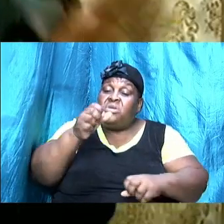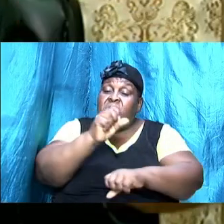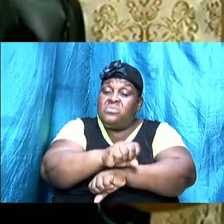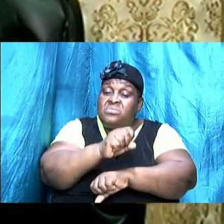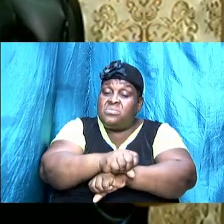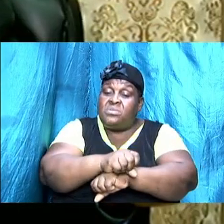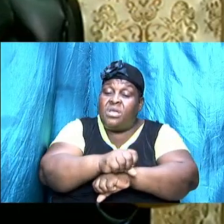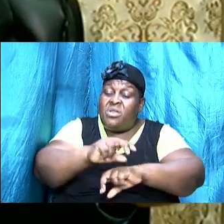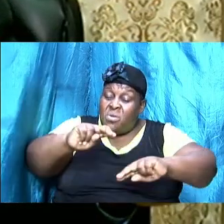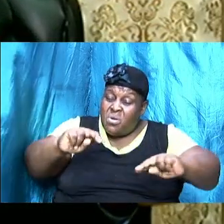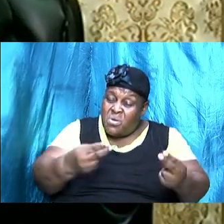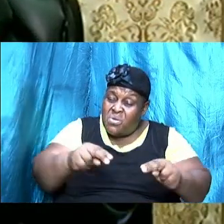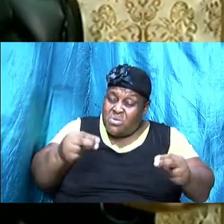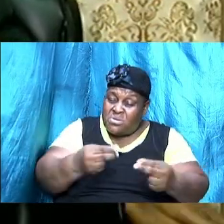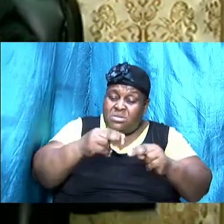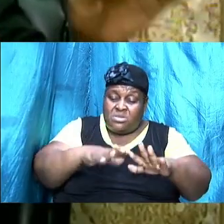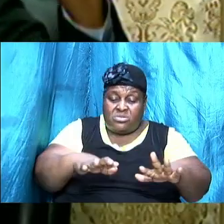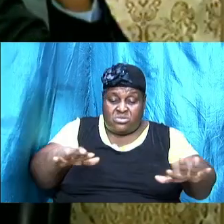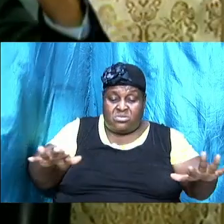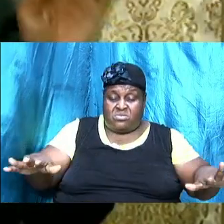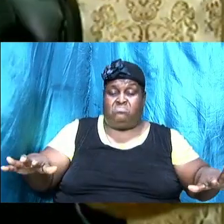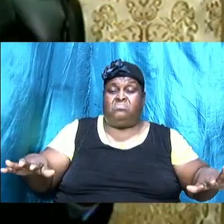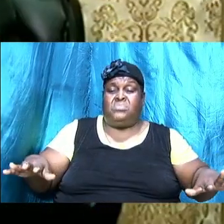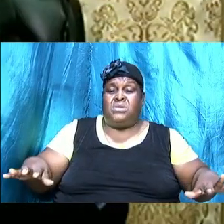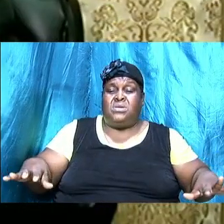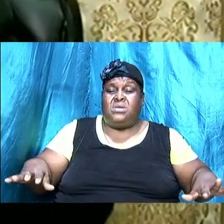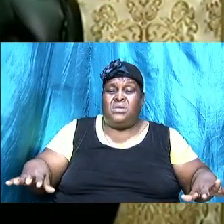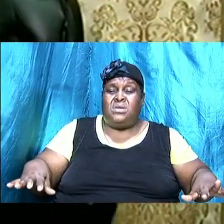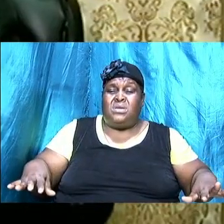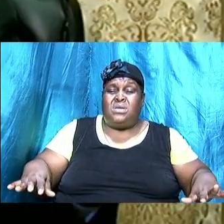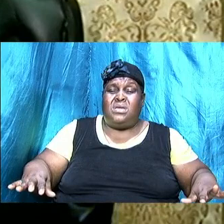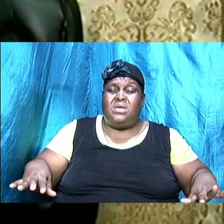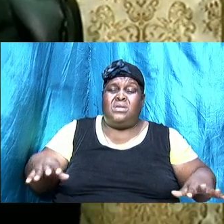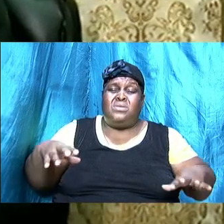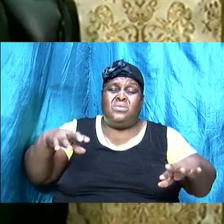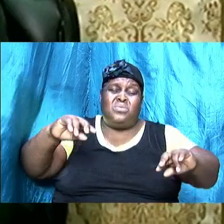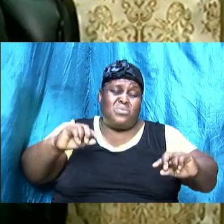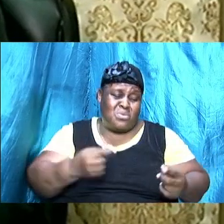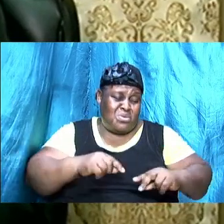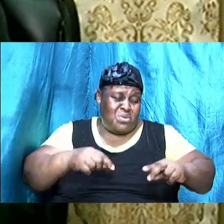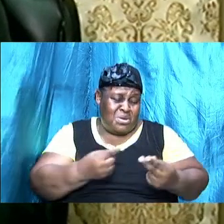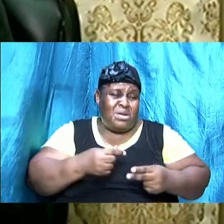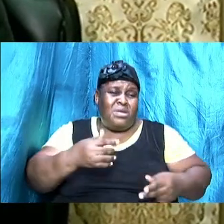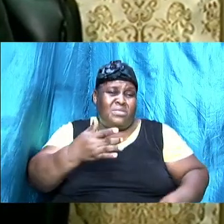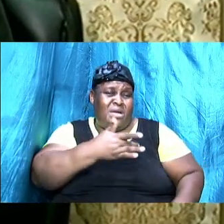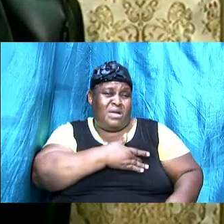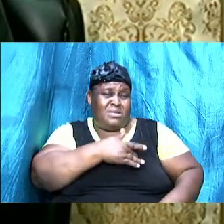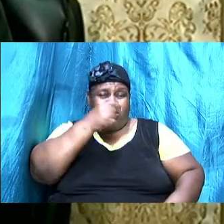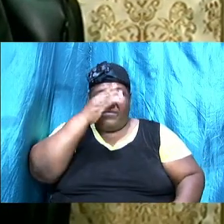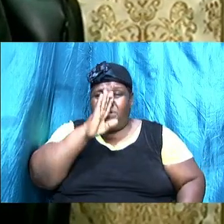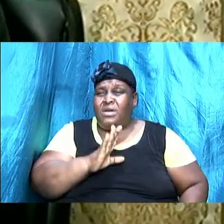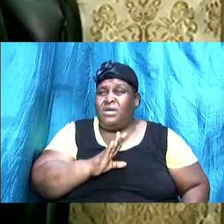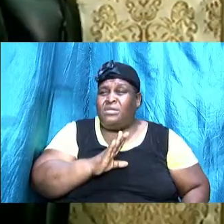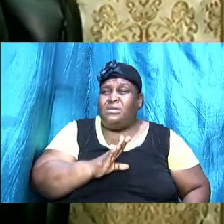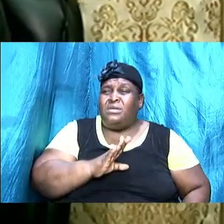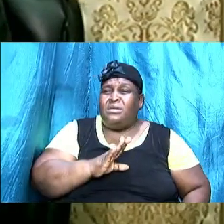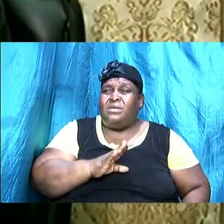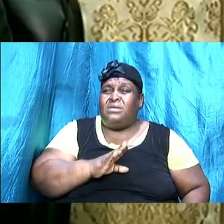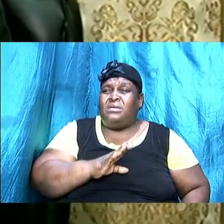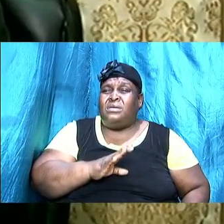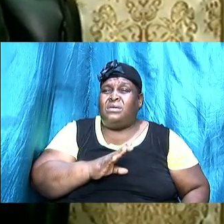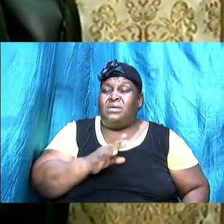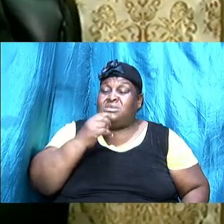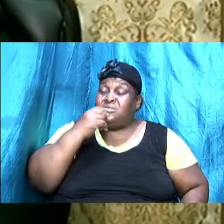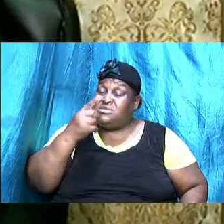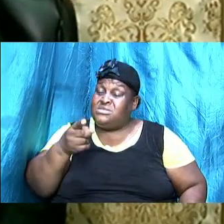is hurting the children, and which is bleeding the heart of God, I submit that we try something